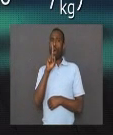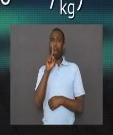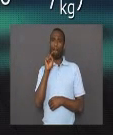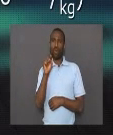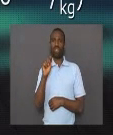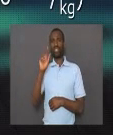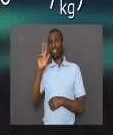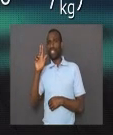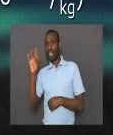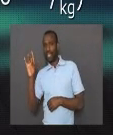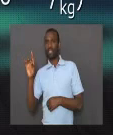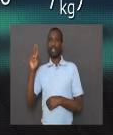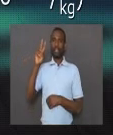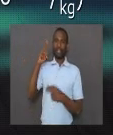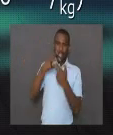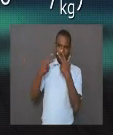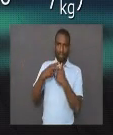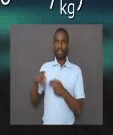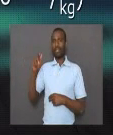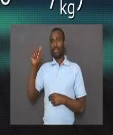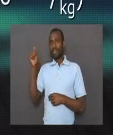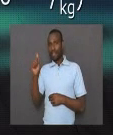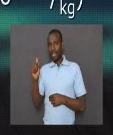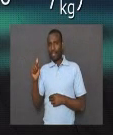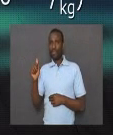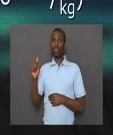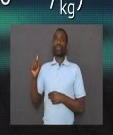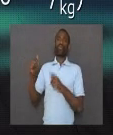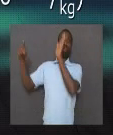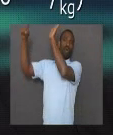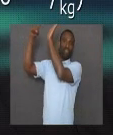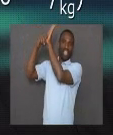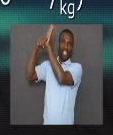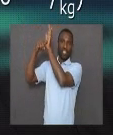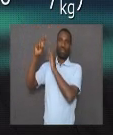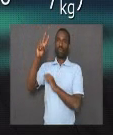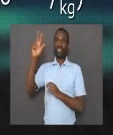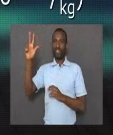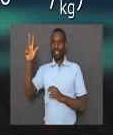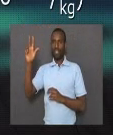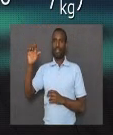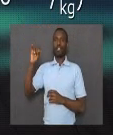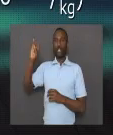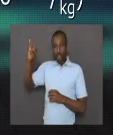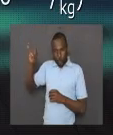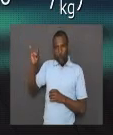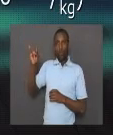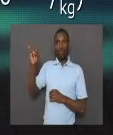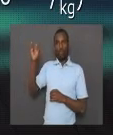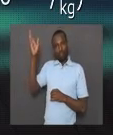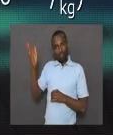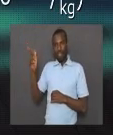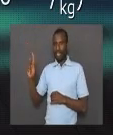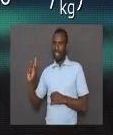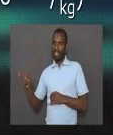1.38 times 10 to the power of negative 23